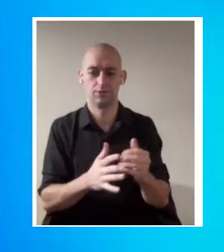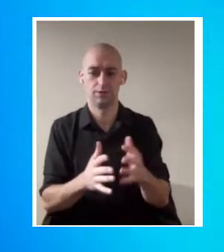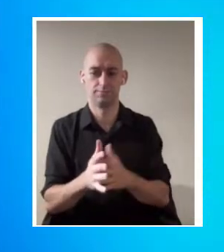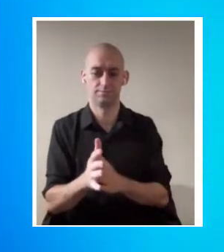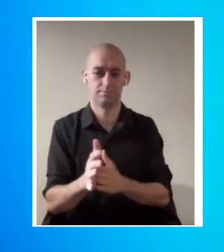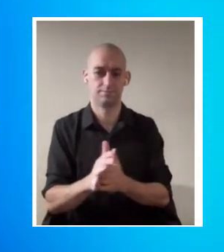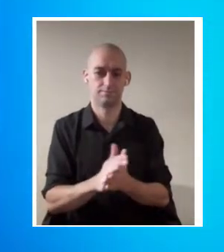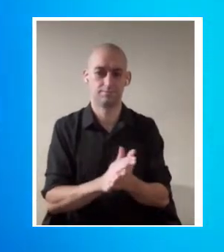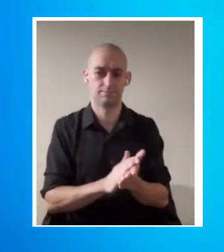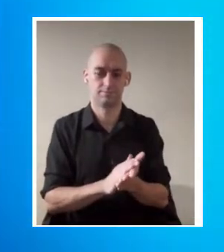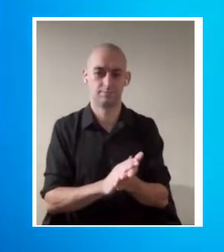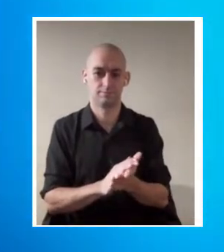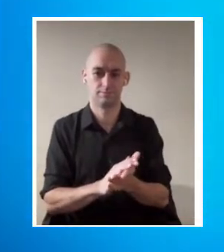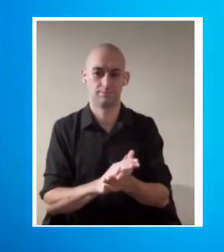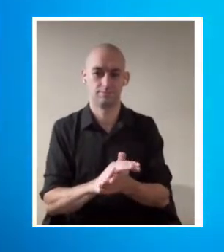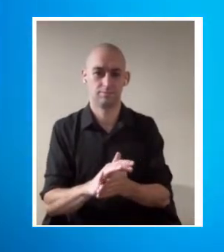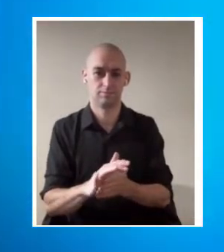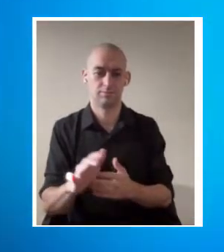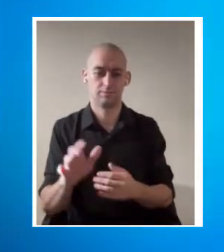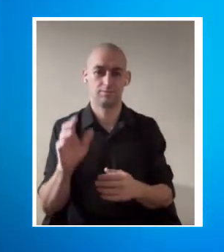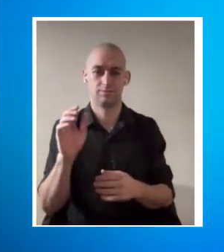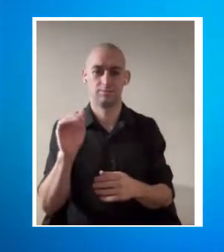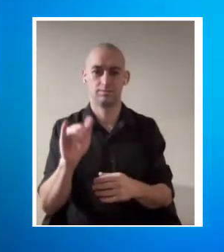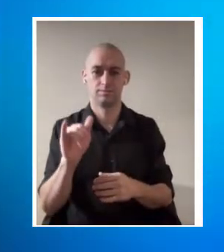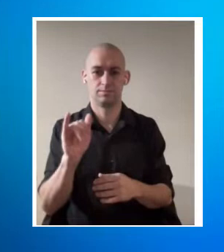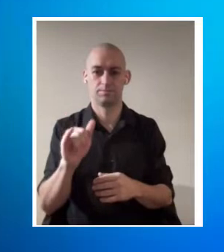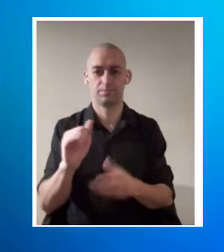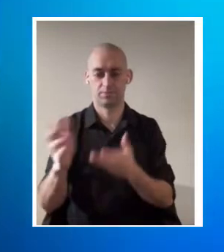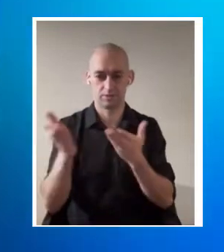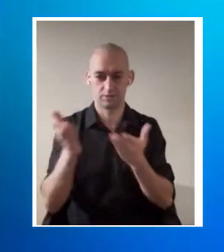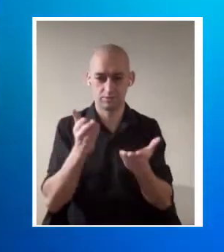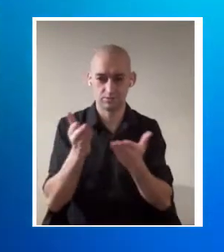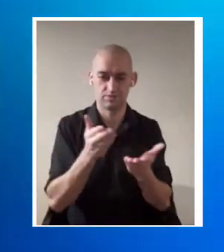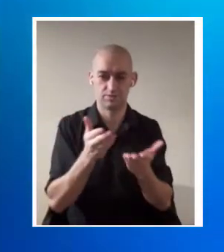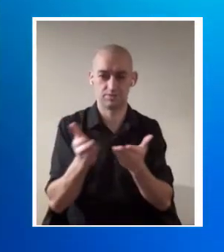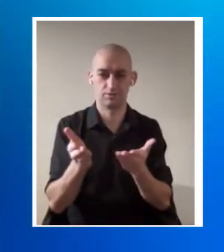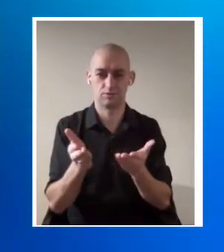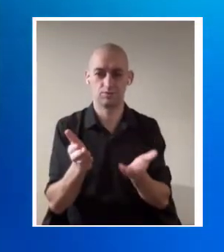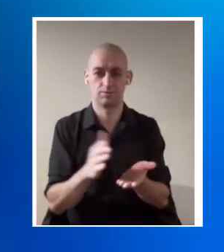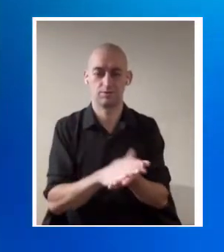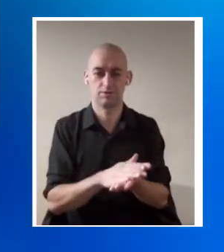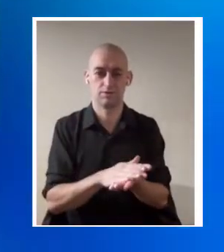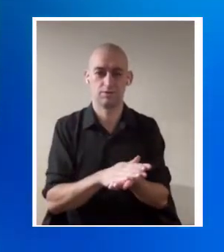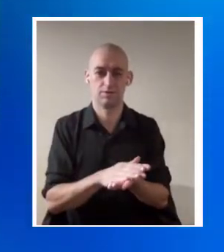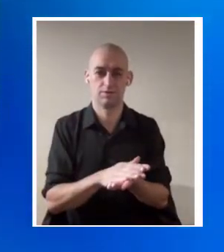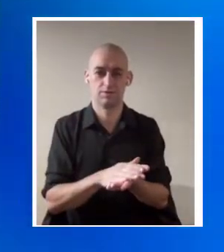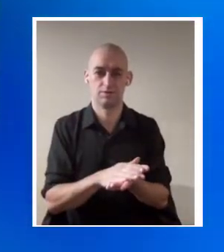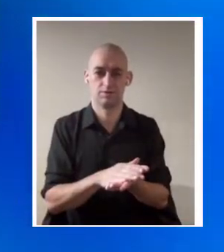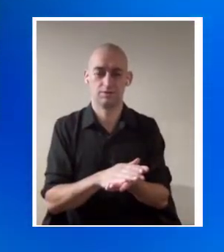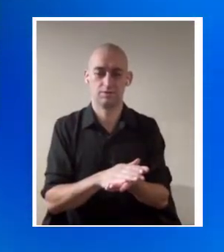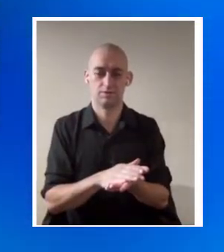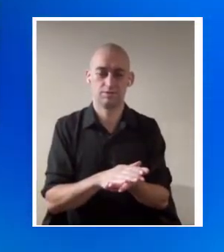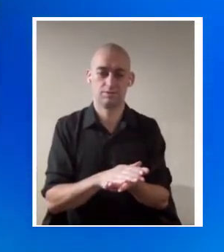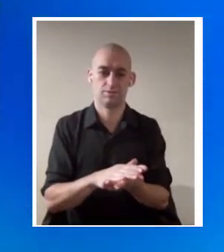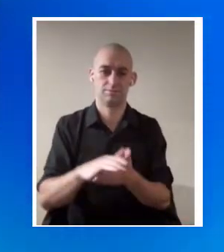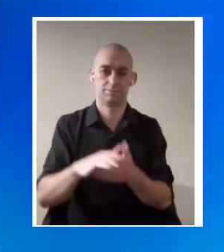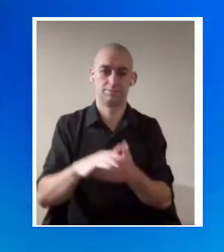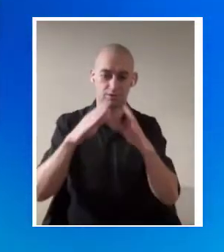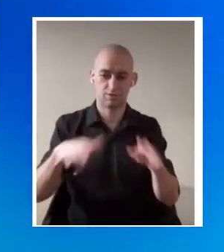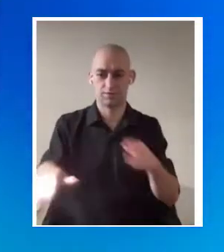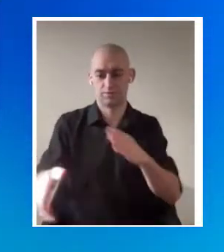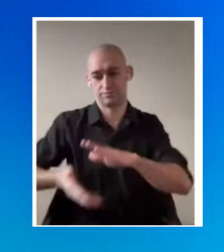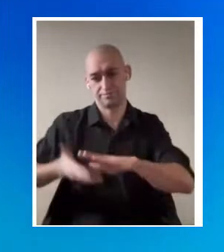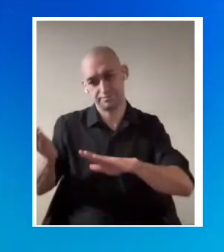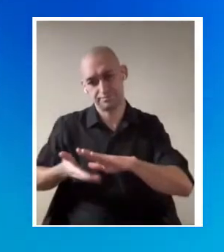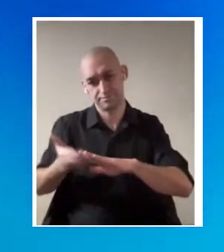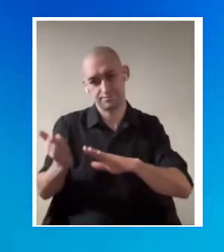rapid rehousing, case management and support services, emergency and winter shelter operations, as well as